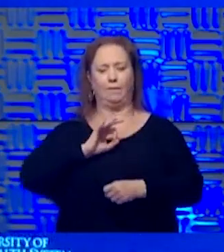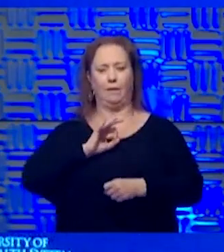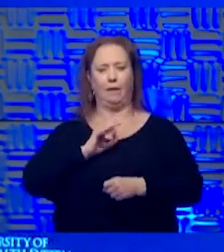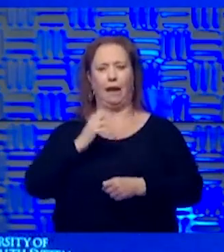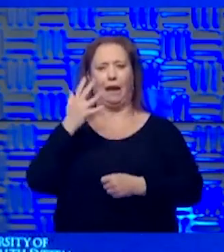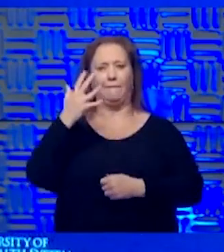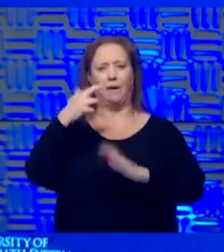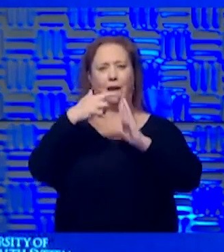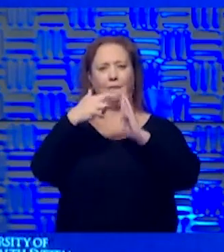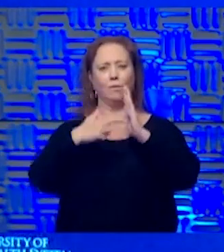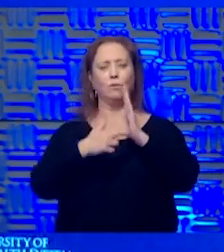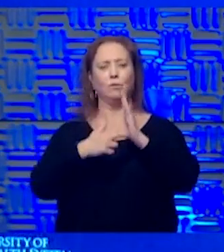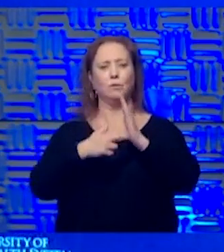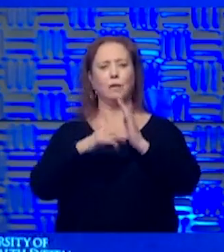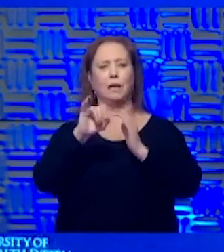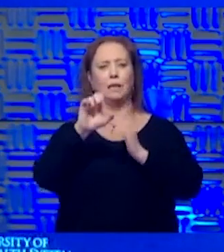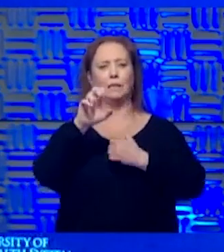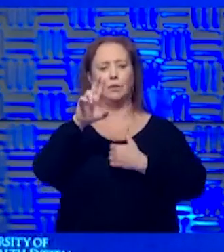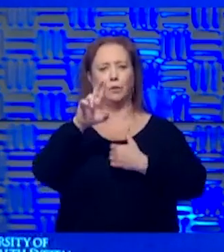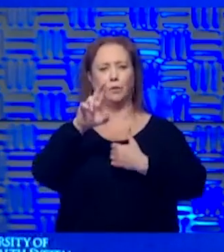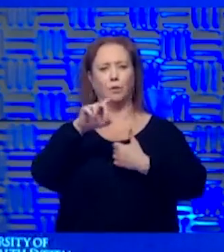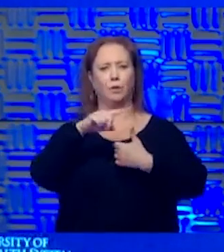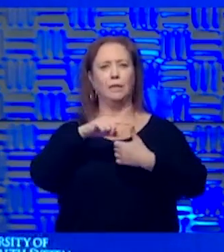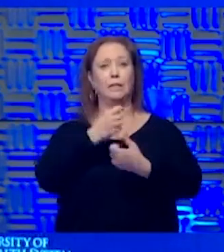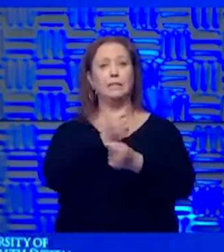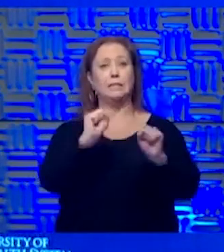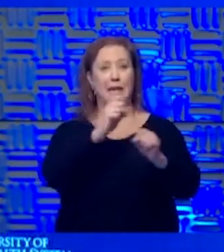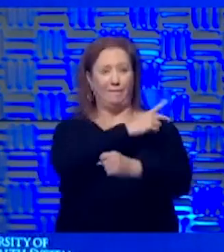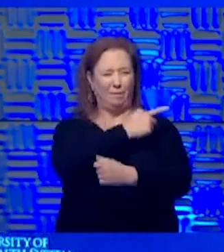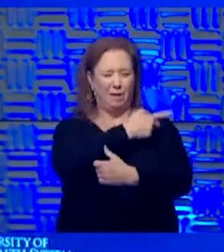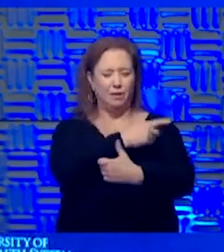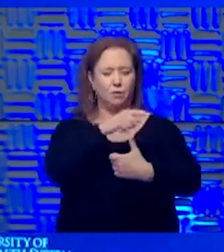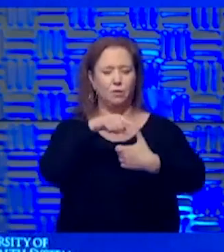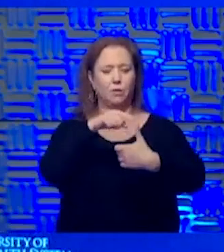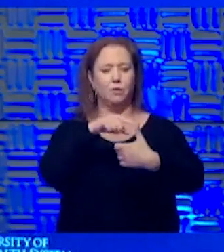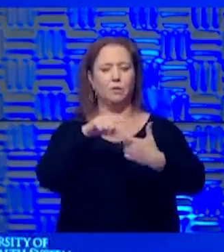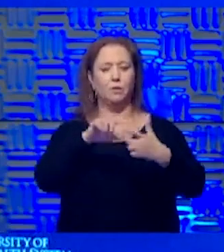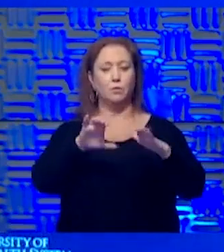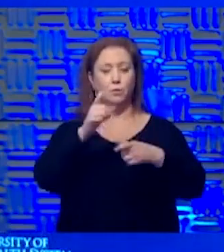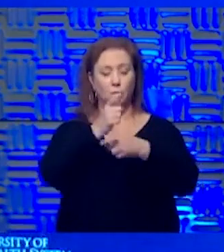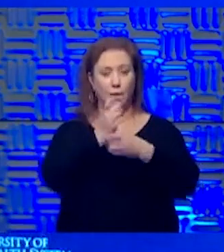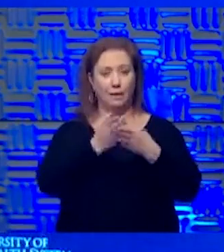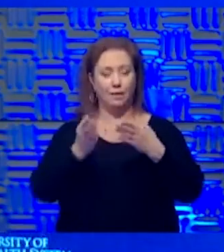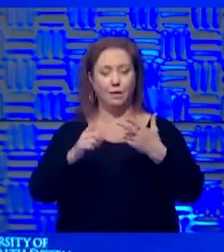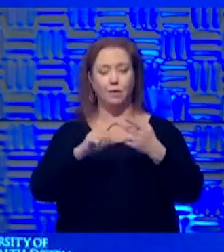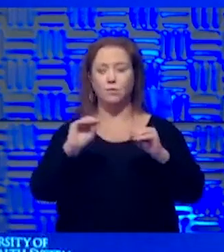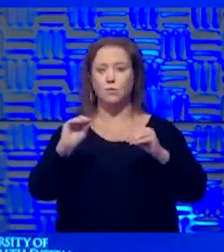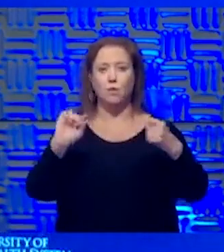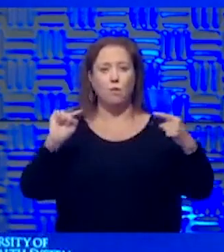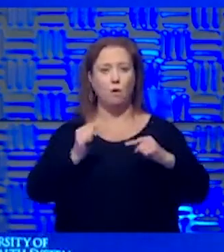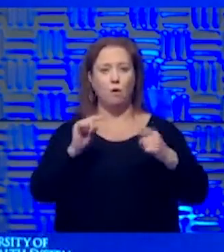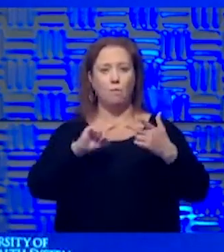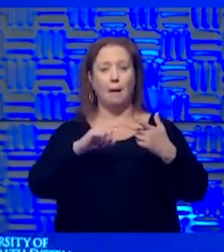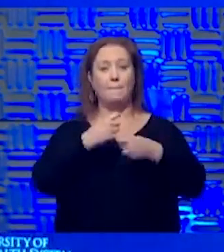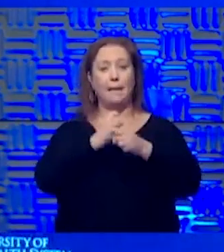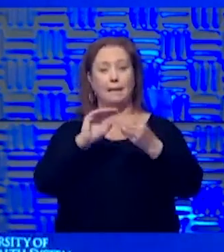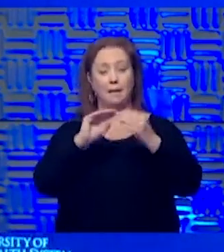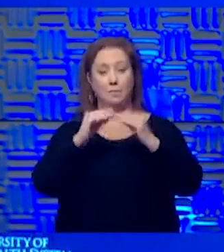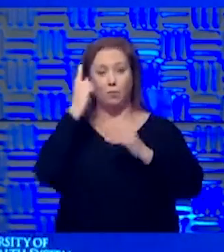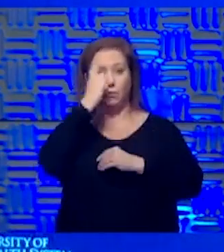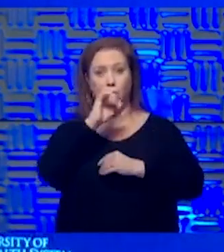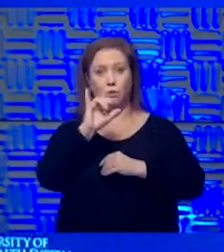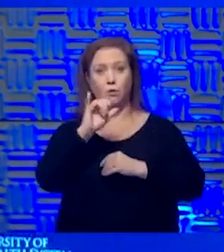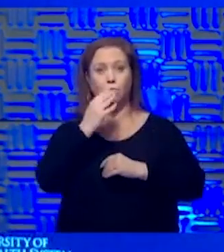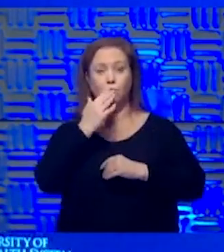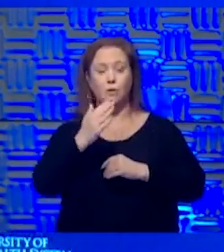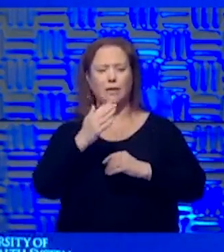5 rules in the ICU: save the patient. That was always the first rule. Do the right thing. Do no harm. Make the numbers look good, because that was really